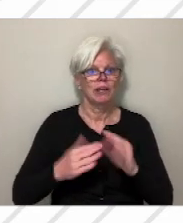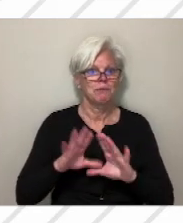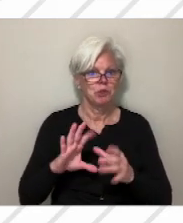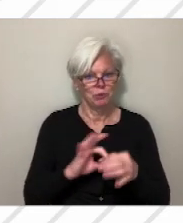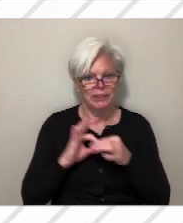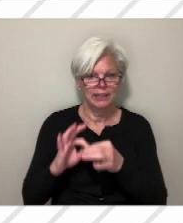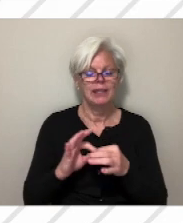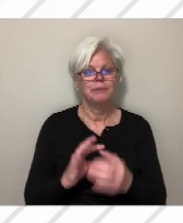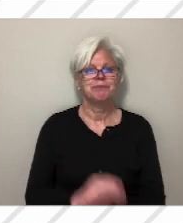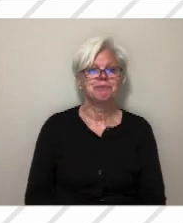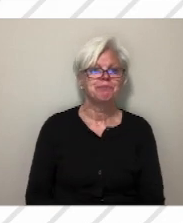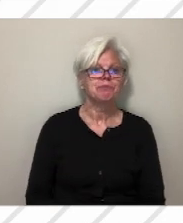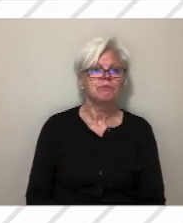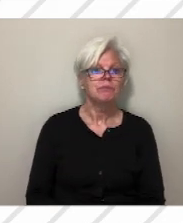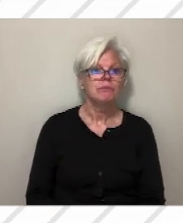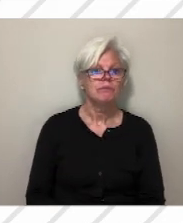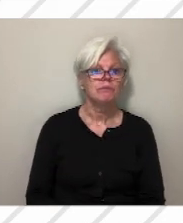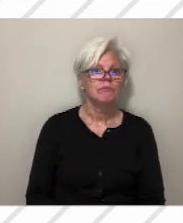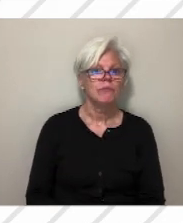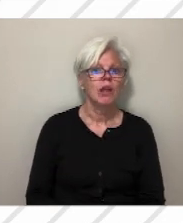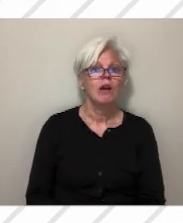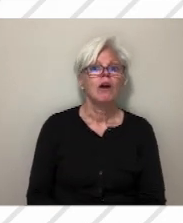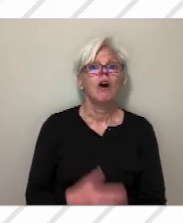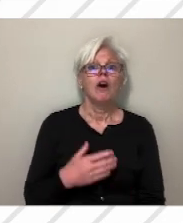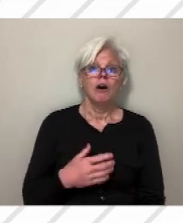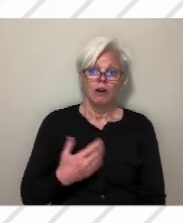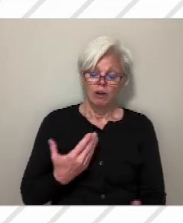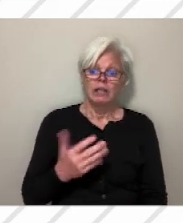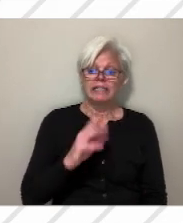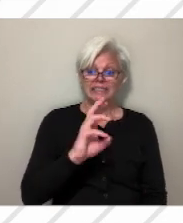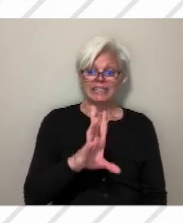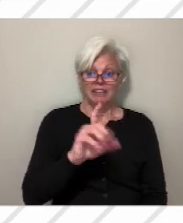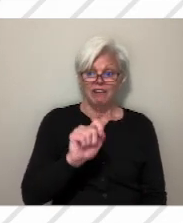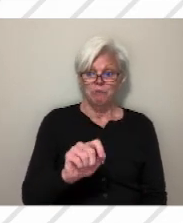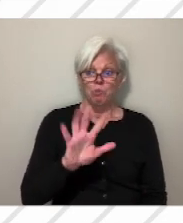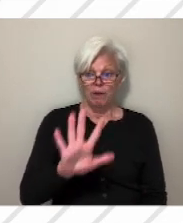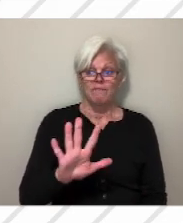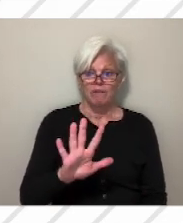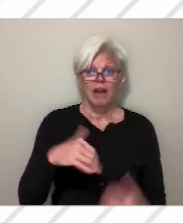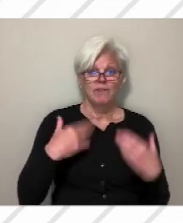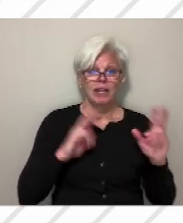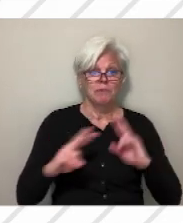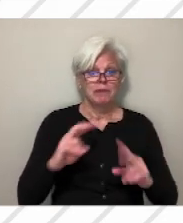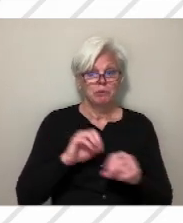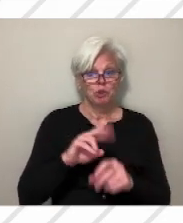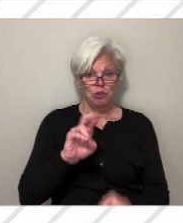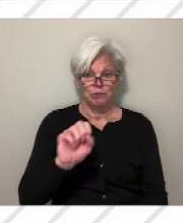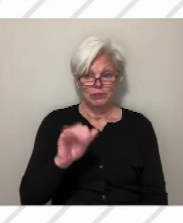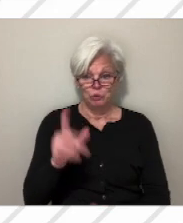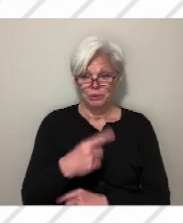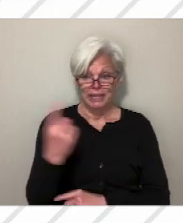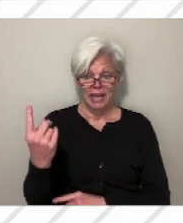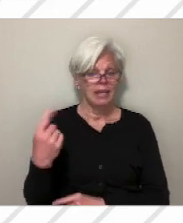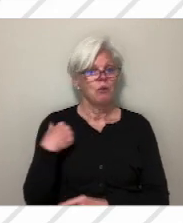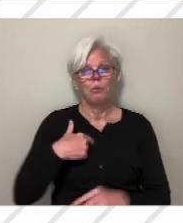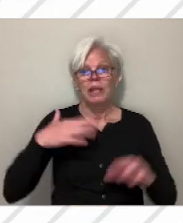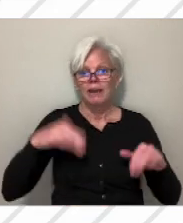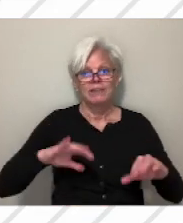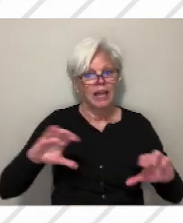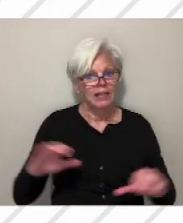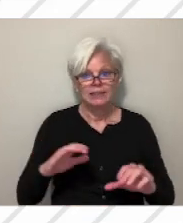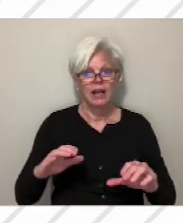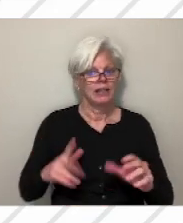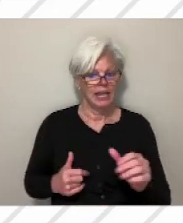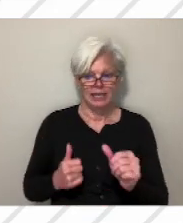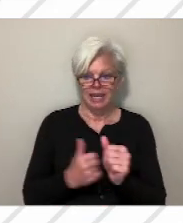Although there are 65.5 million young people in the United States today, we have not done and kept pace with the